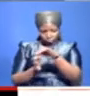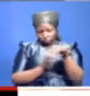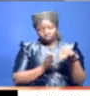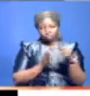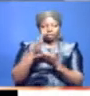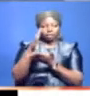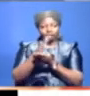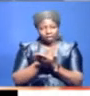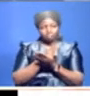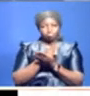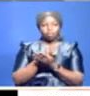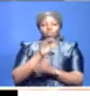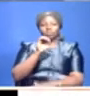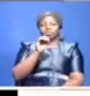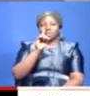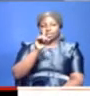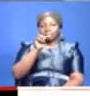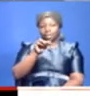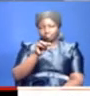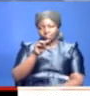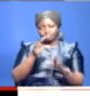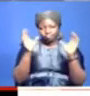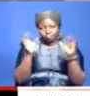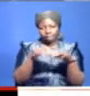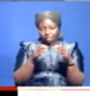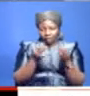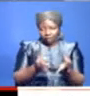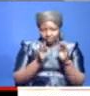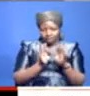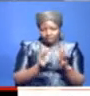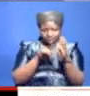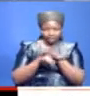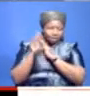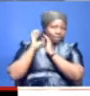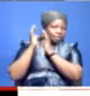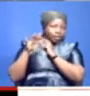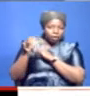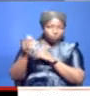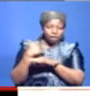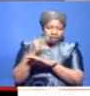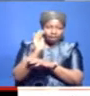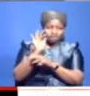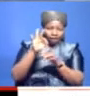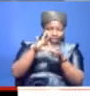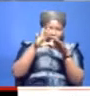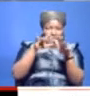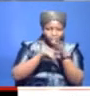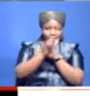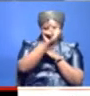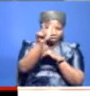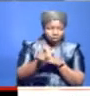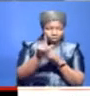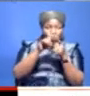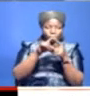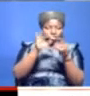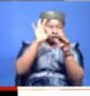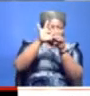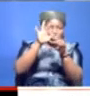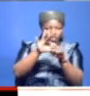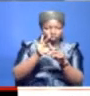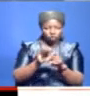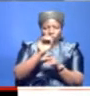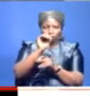section of the Orange Democratic Movement Party officials in Kilifi County have called on voters in the region to adopt the six-phase system to